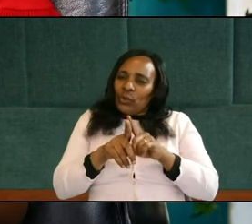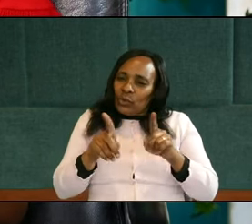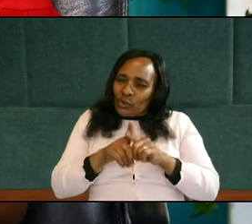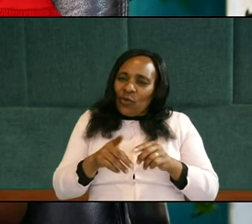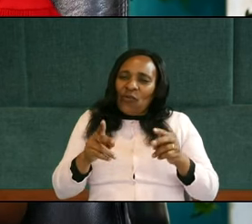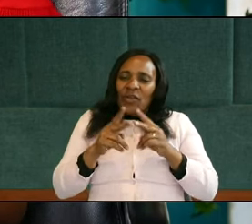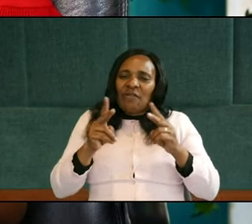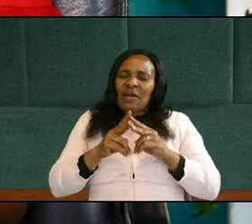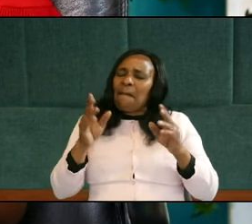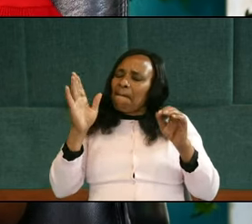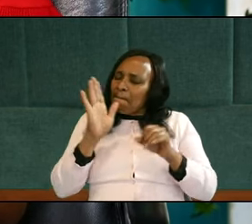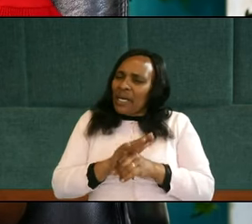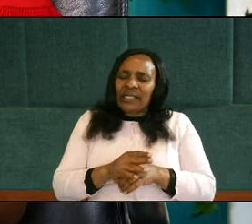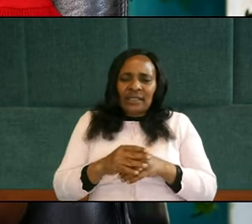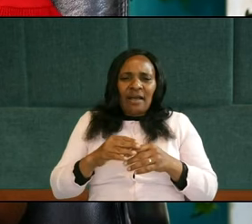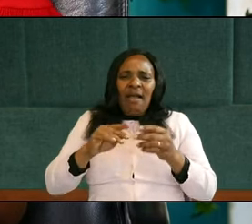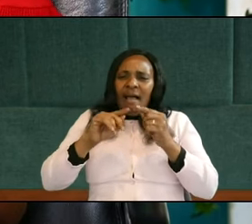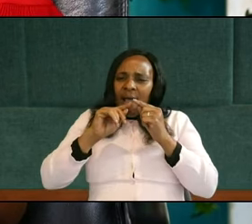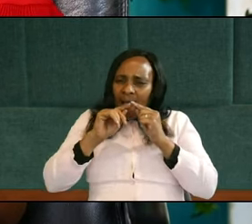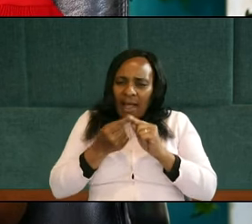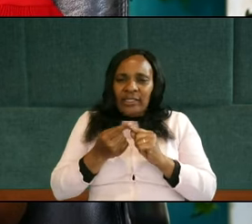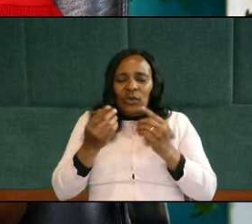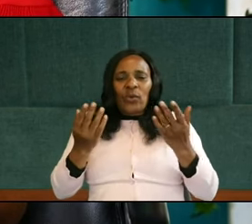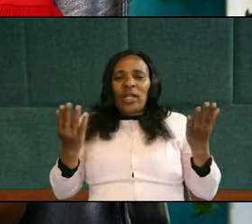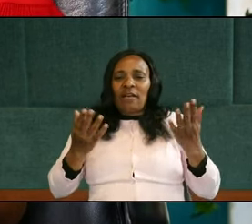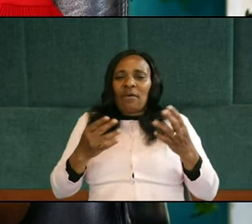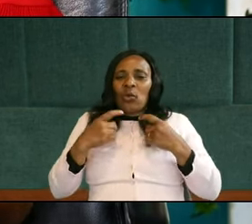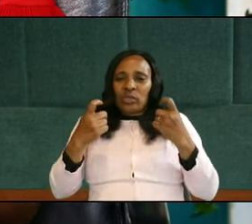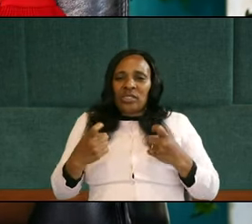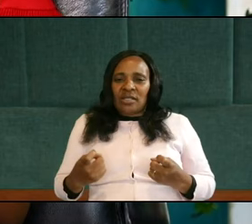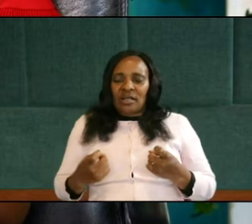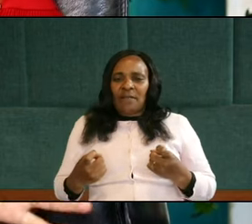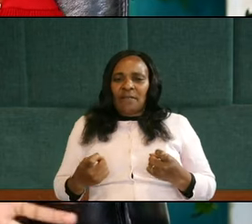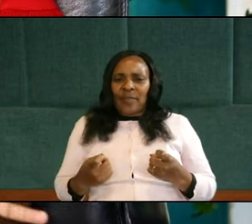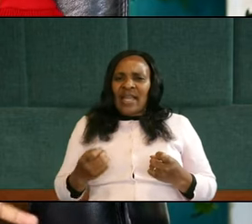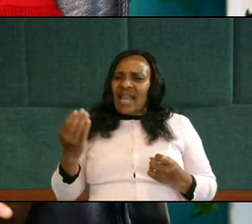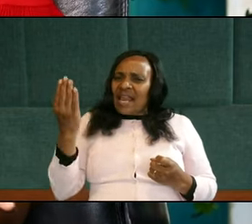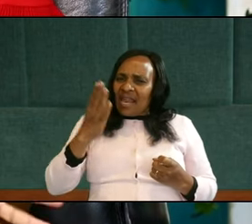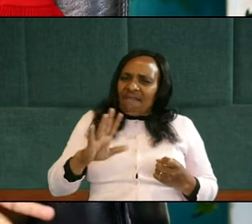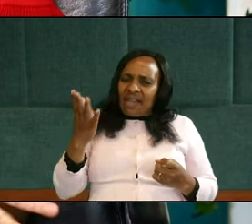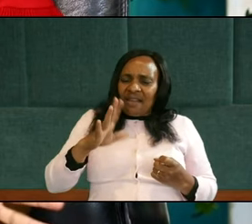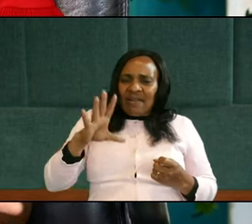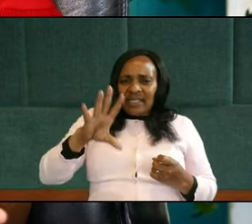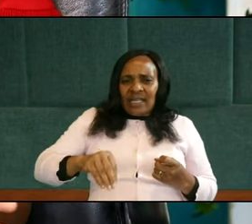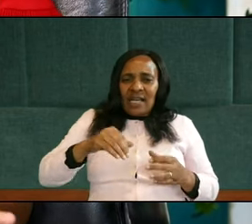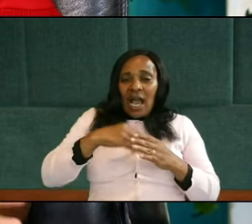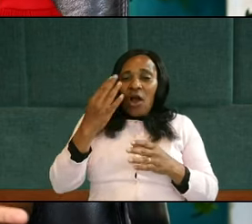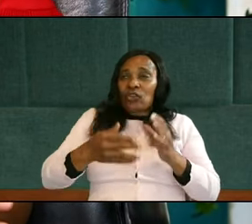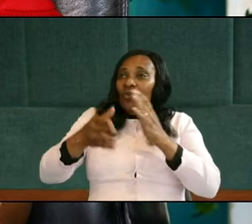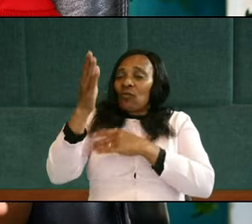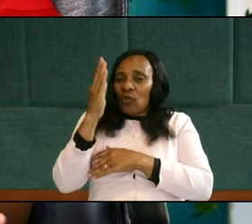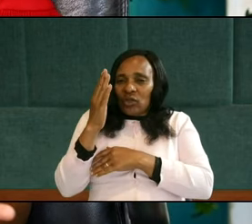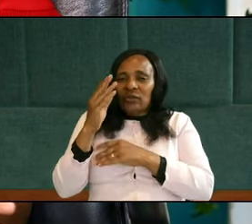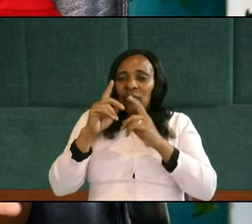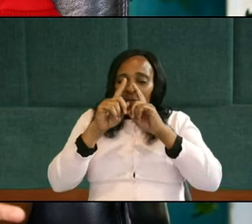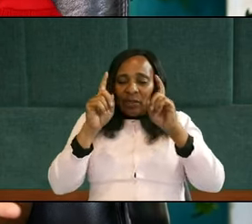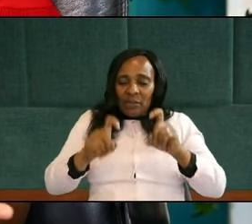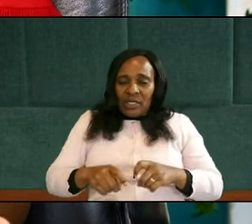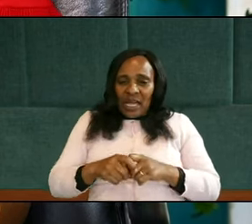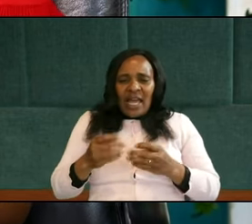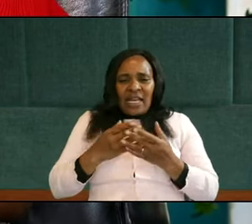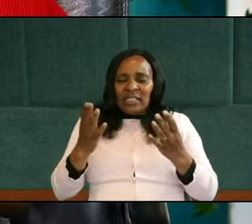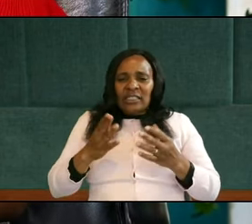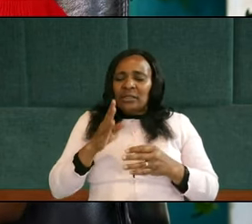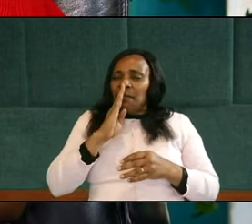very much hurt whenever we sin. So, never take God out of the picture whenever you've done anything wrong to someone.